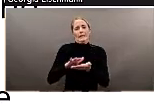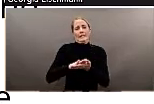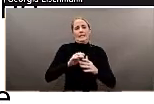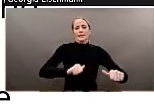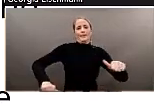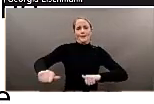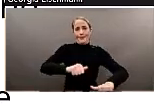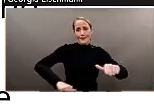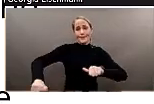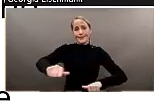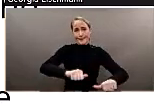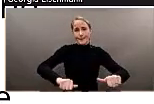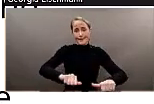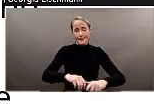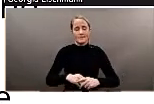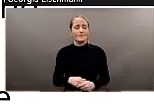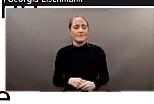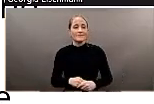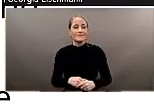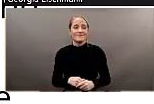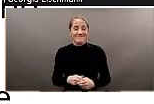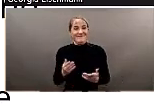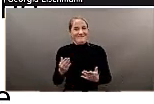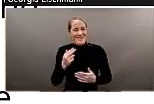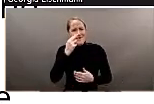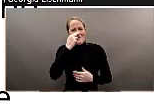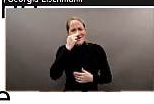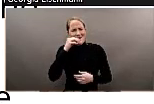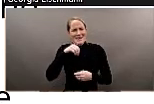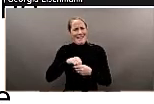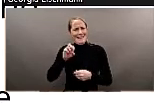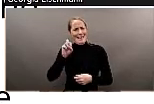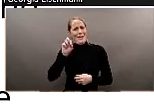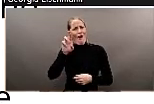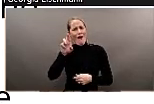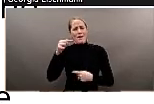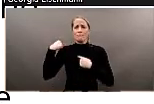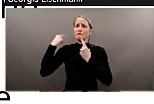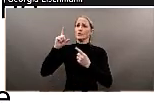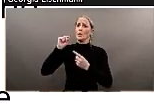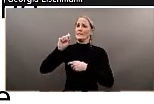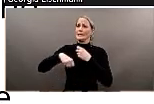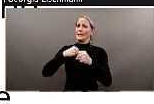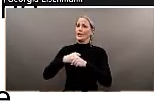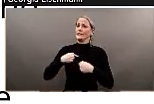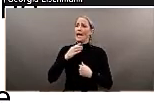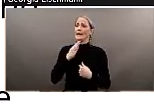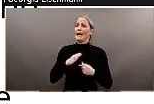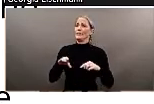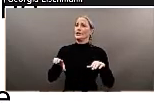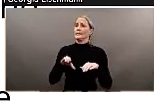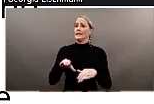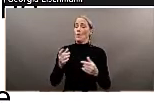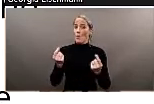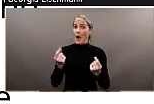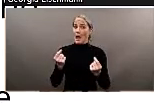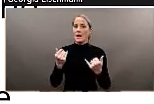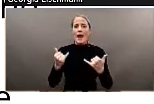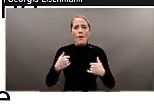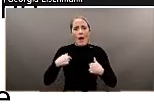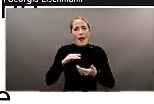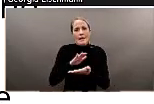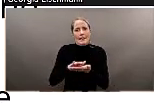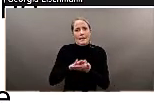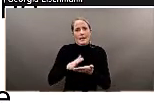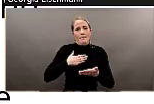cleaning surfaces as quickly as possible. One of the things we do in the emergency department, which I find really interesting because I never did this, in 20 years of practice